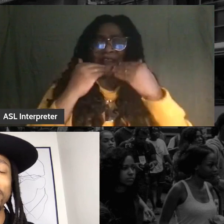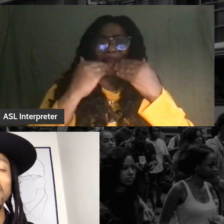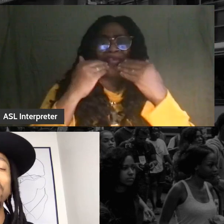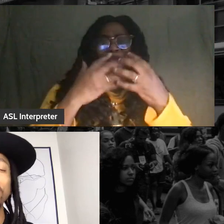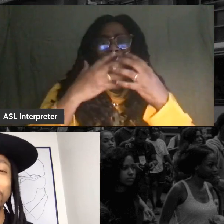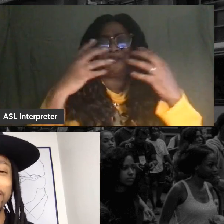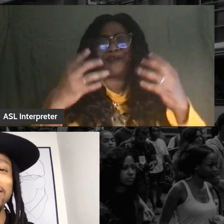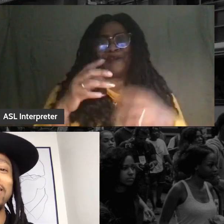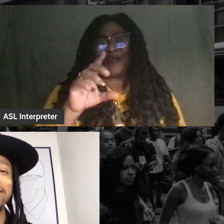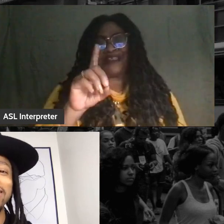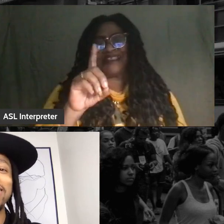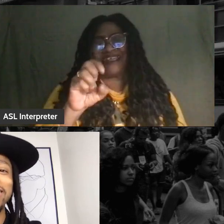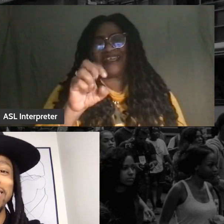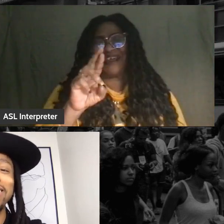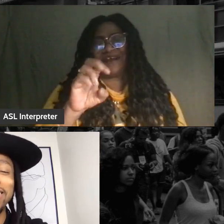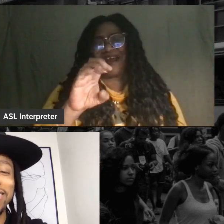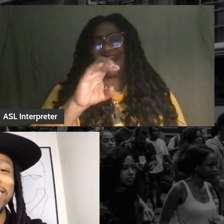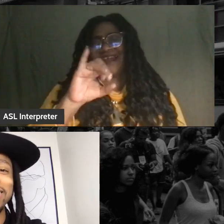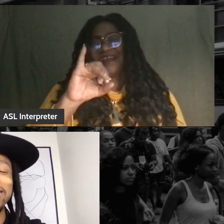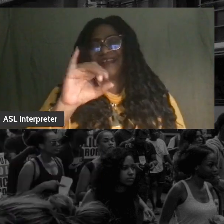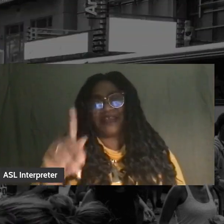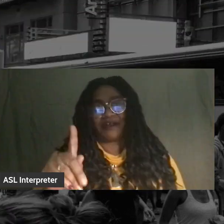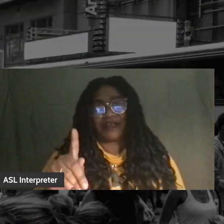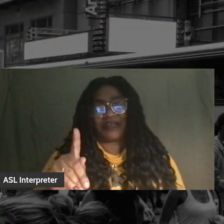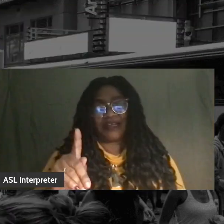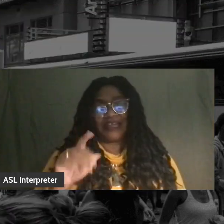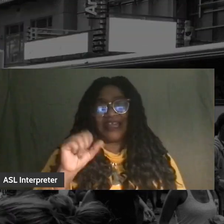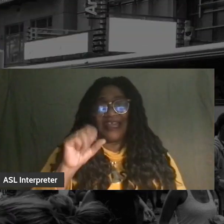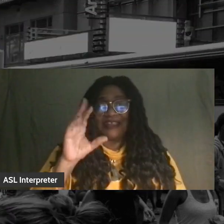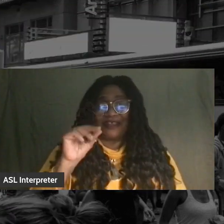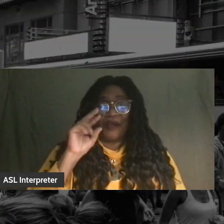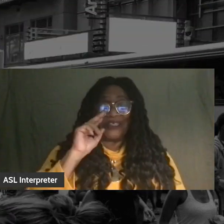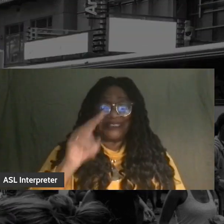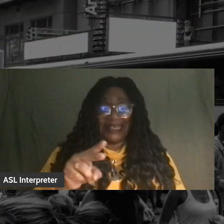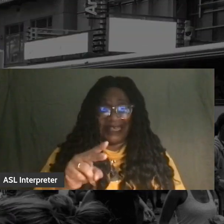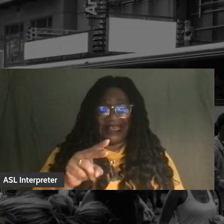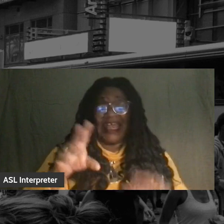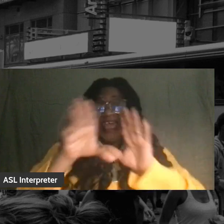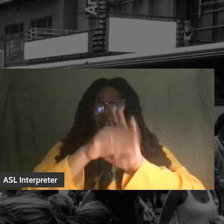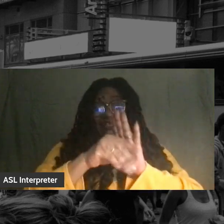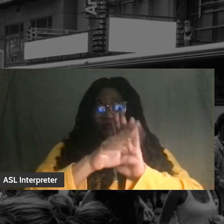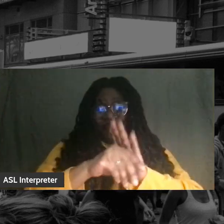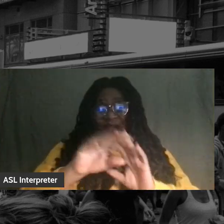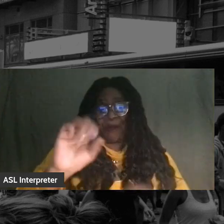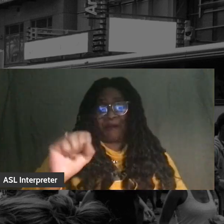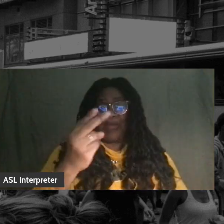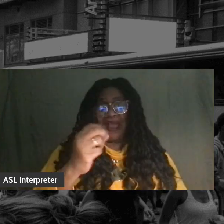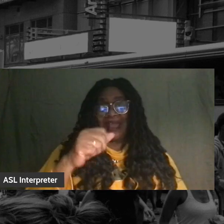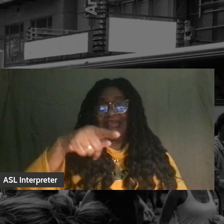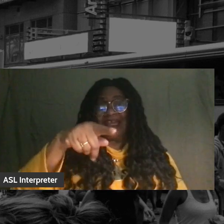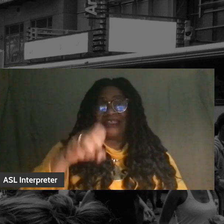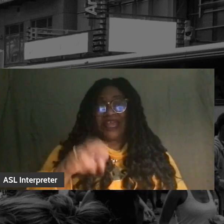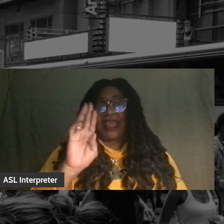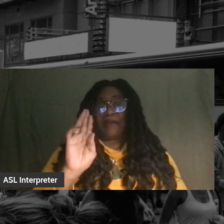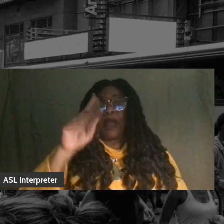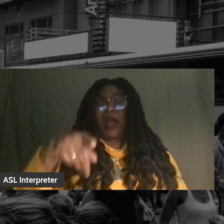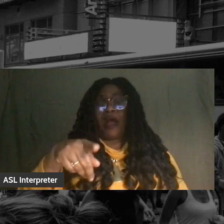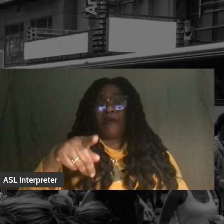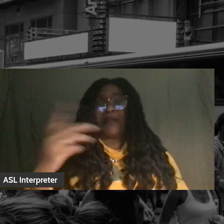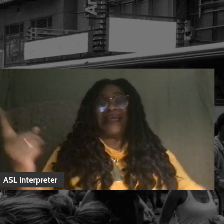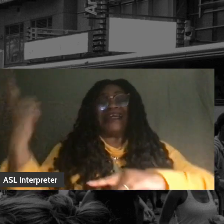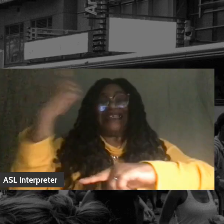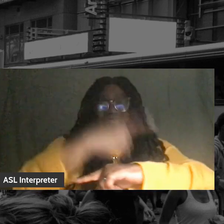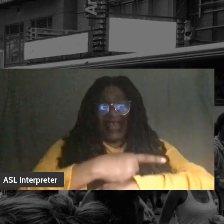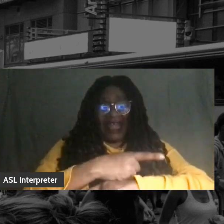Derek. Thank you. Be sure to catch Derek's film, Shape Up, Gay in the Black Barbershop, free on Eventive for the